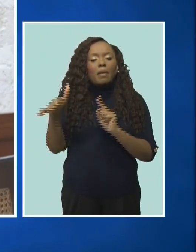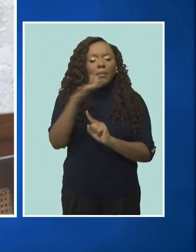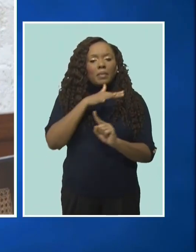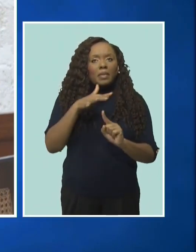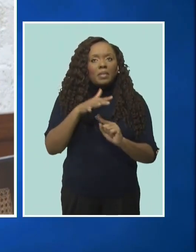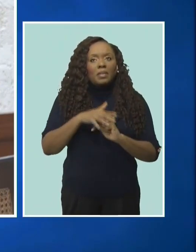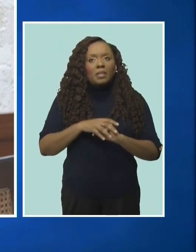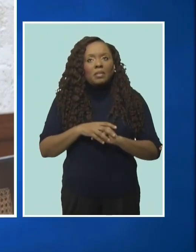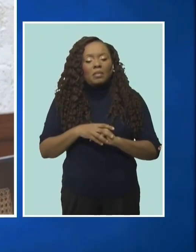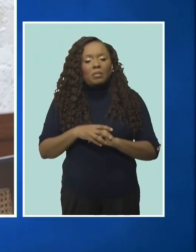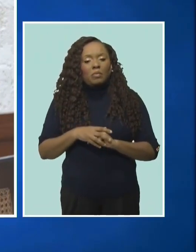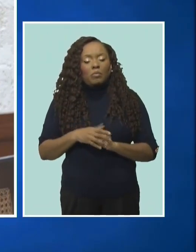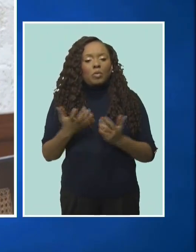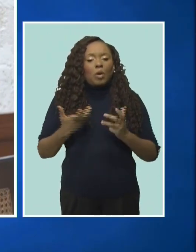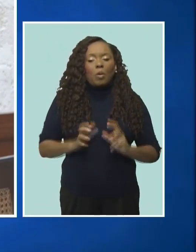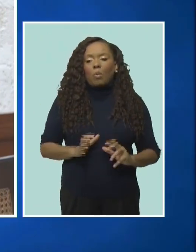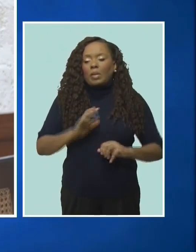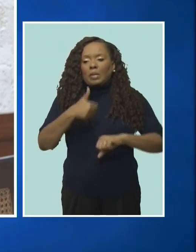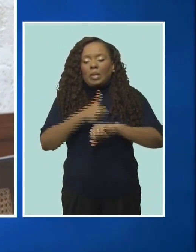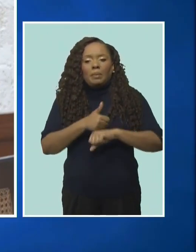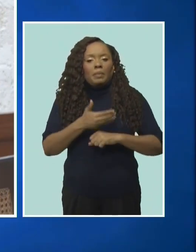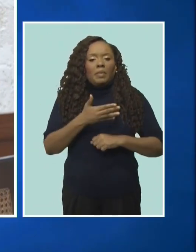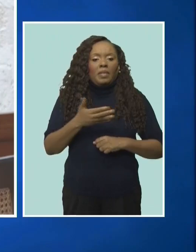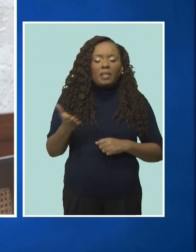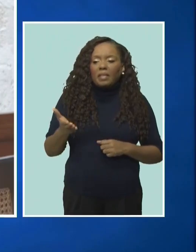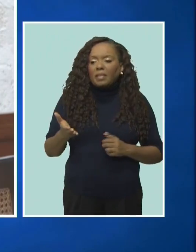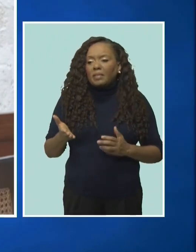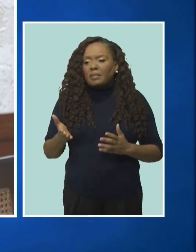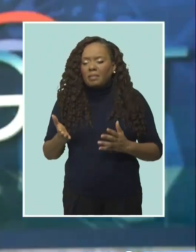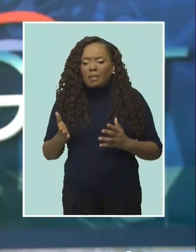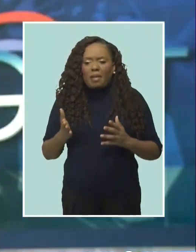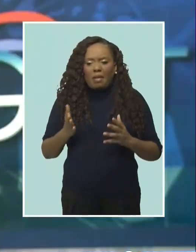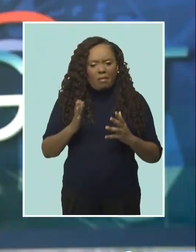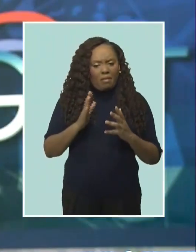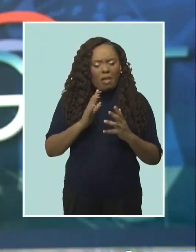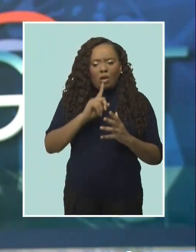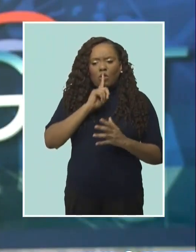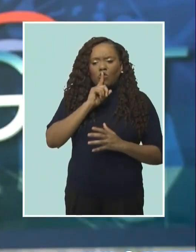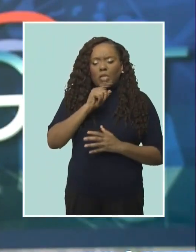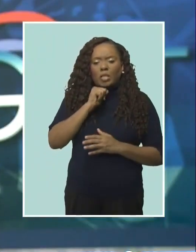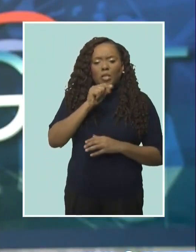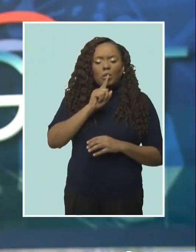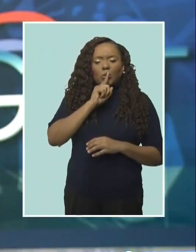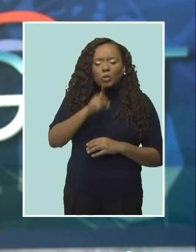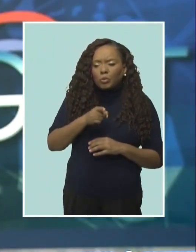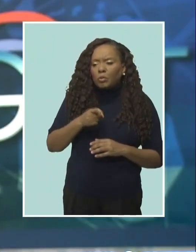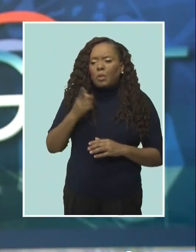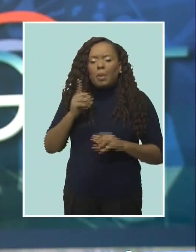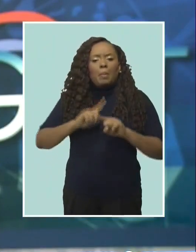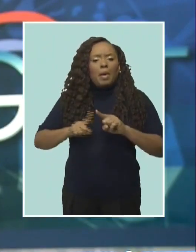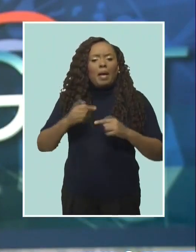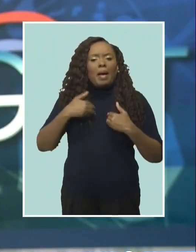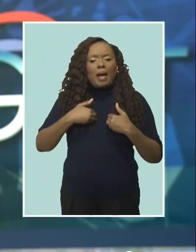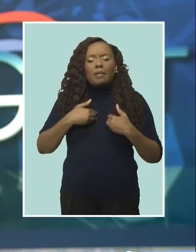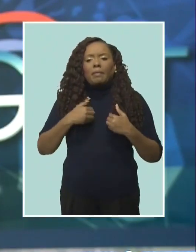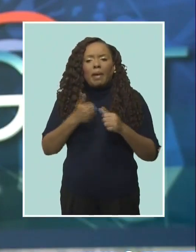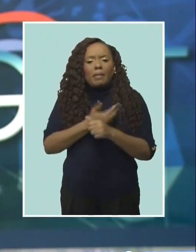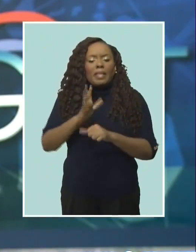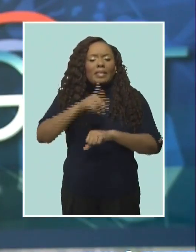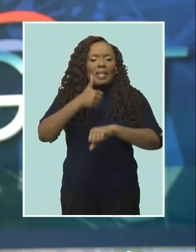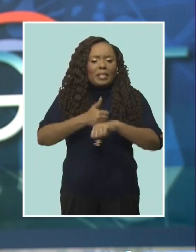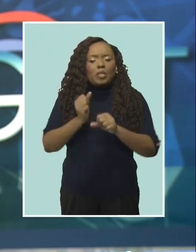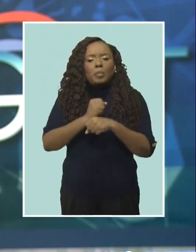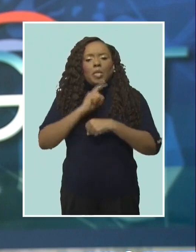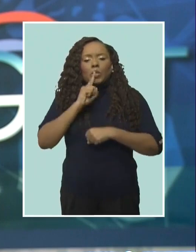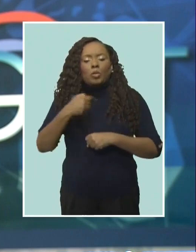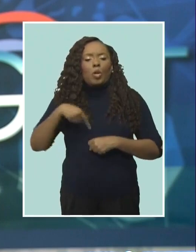put artificial measures in place to make us competitive. Member of Parliament for St. Peter Colin Jordan is